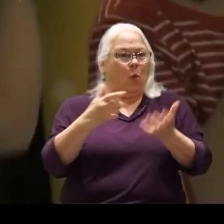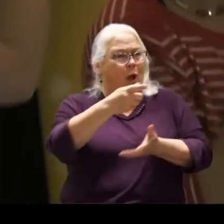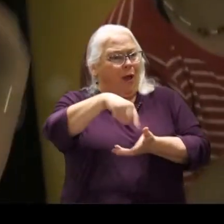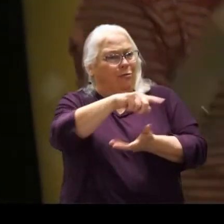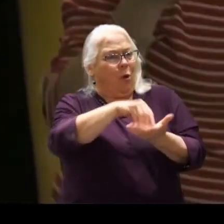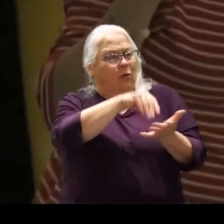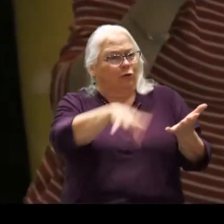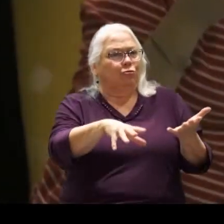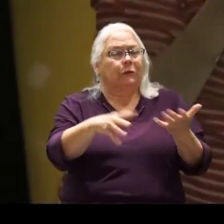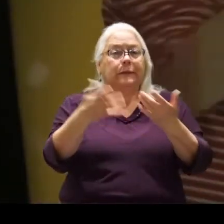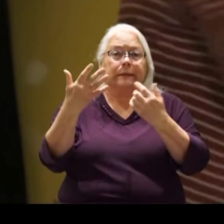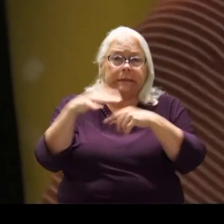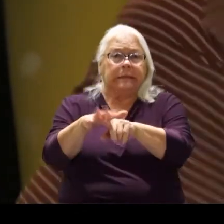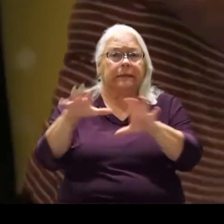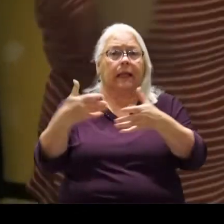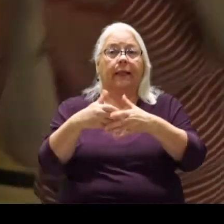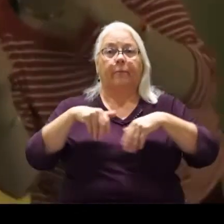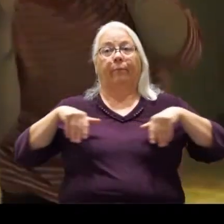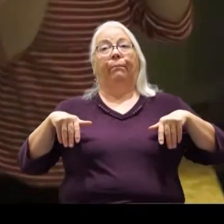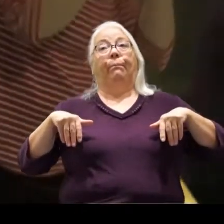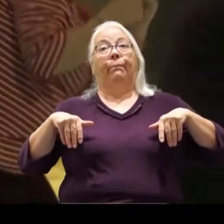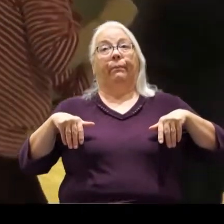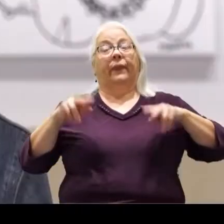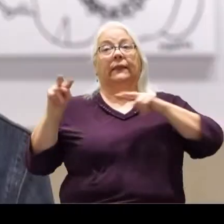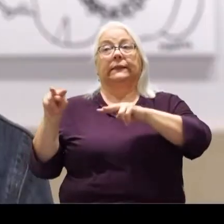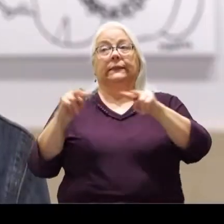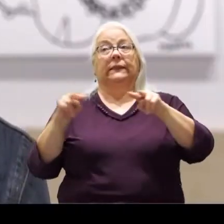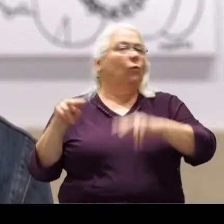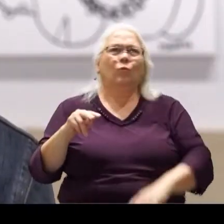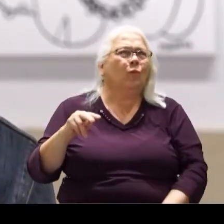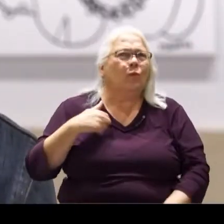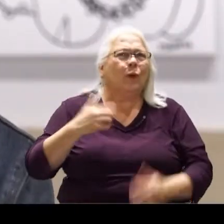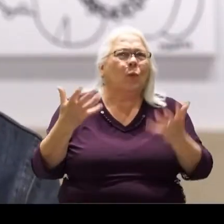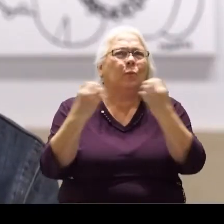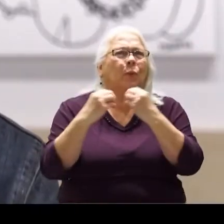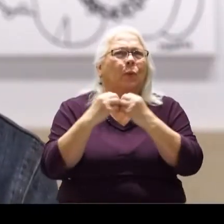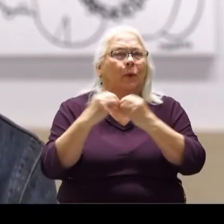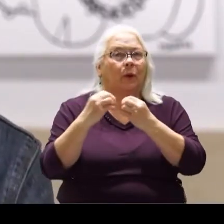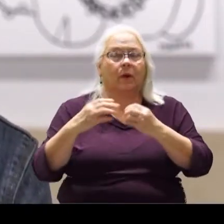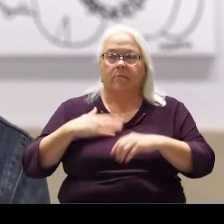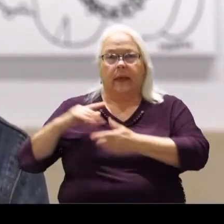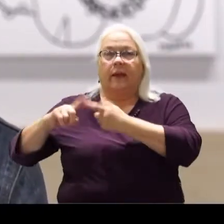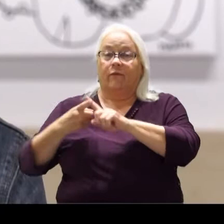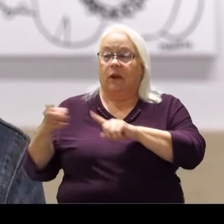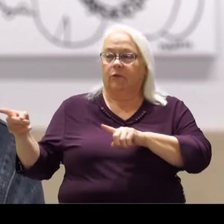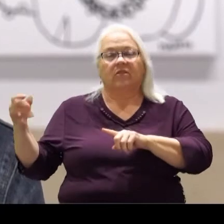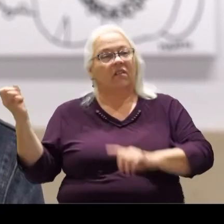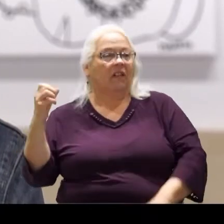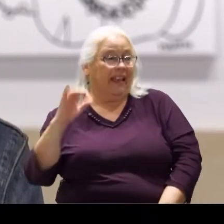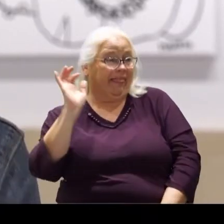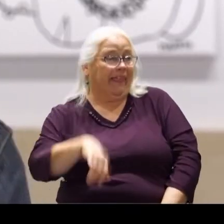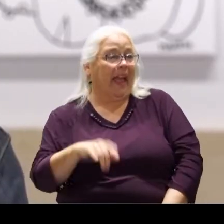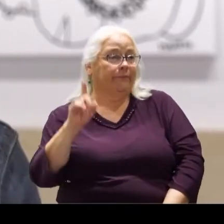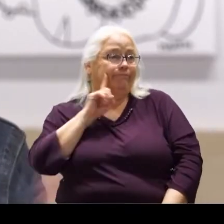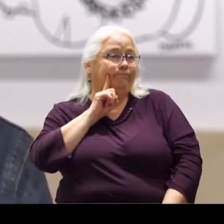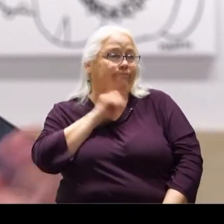I wanted the students to be able to not just be present and witnessing their classes. My friend had referred